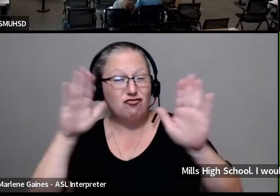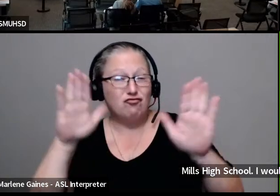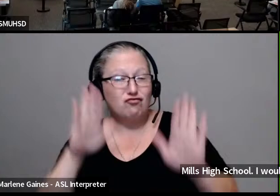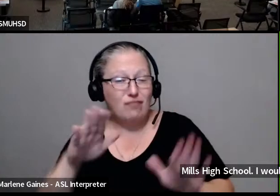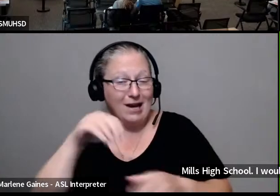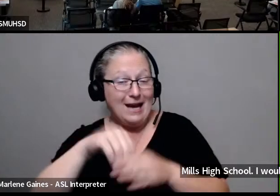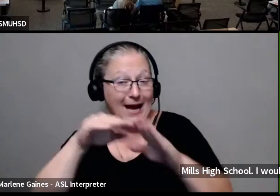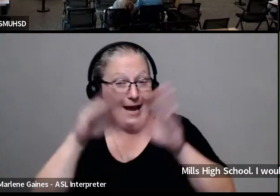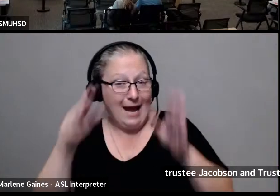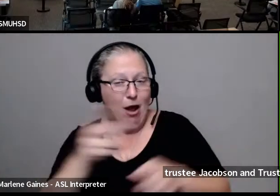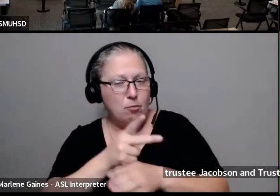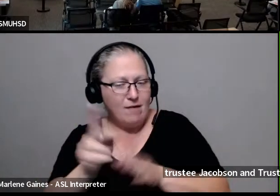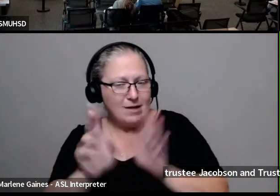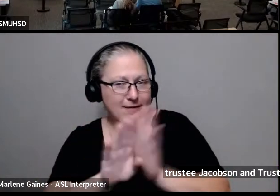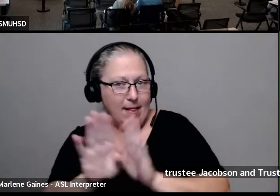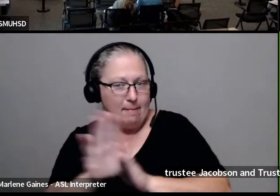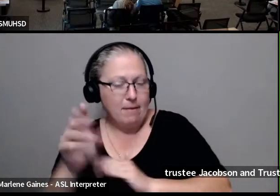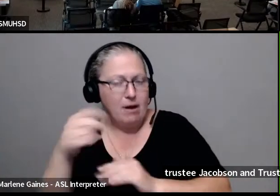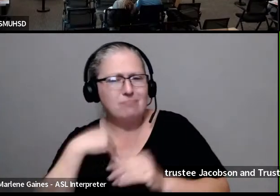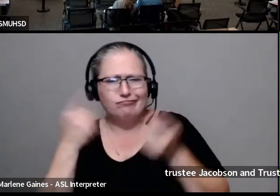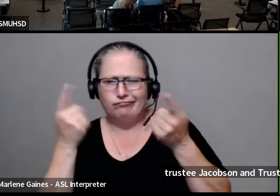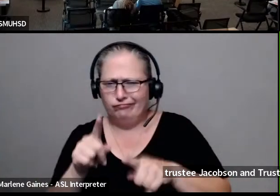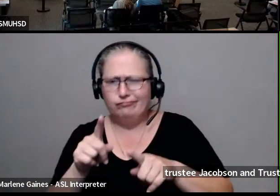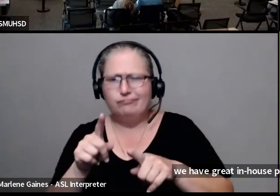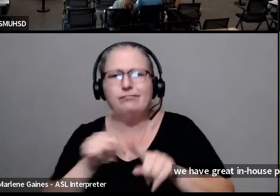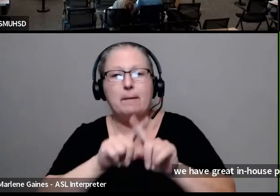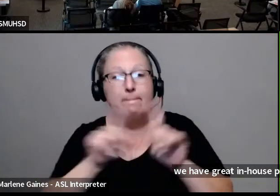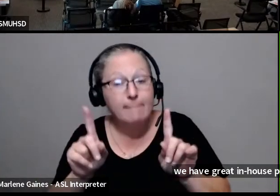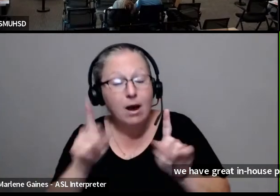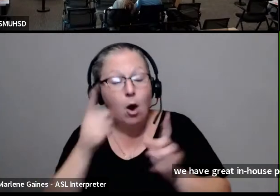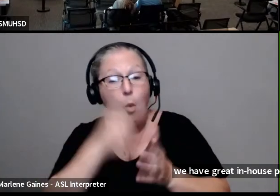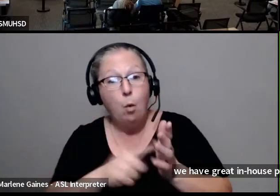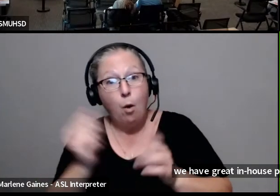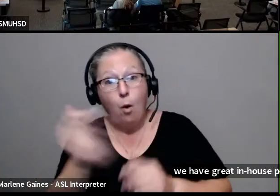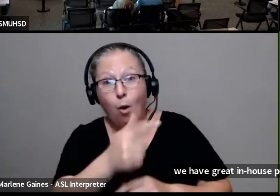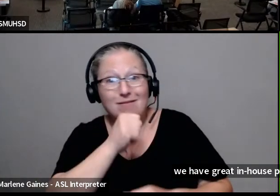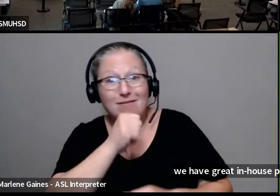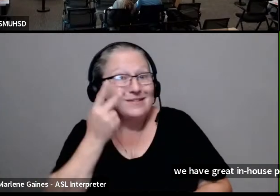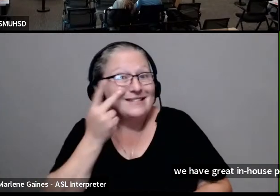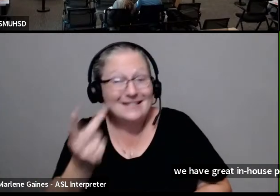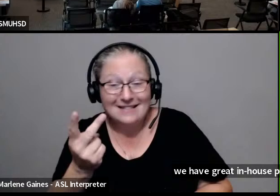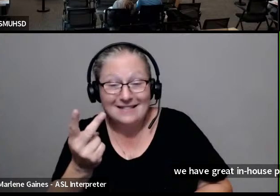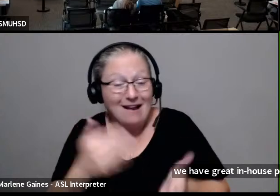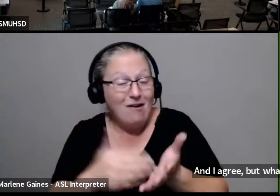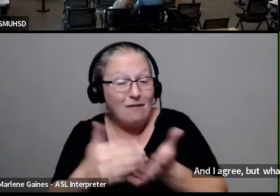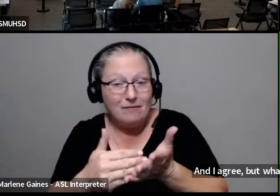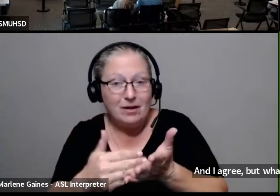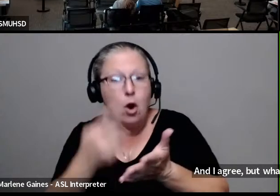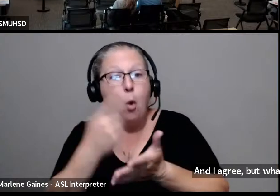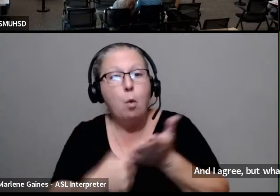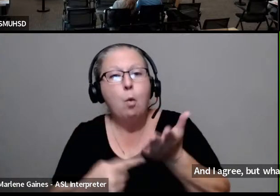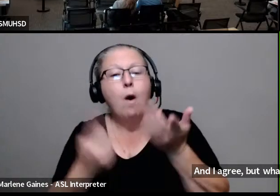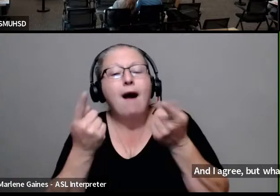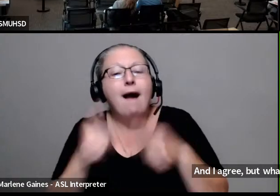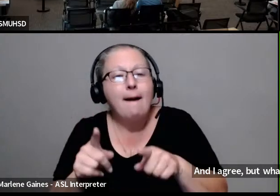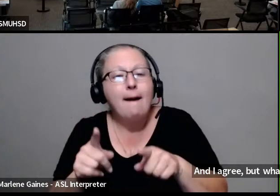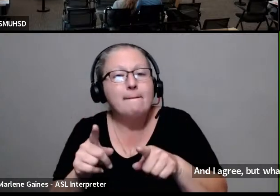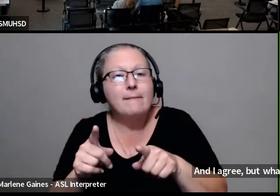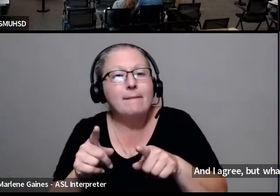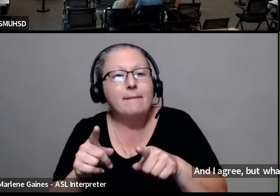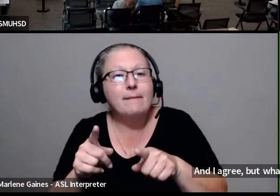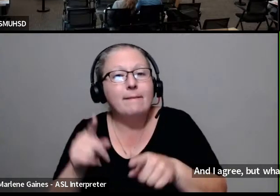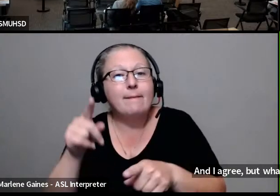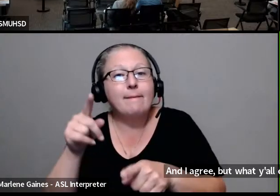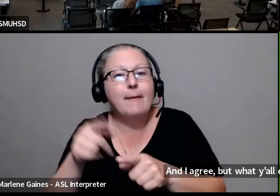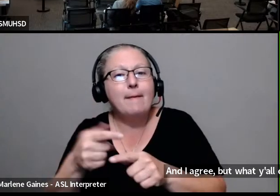in-house professional development, and I agree. But what y'all don't see a lot is what goes on in